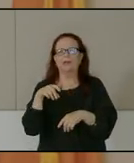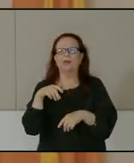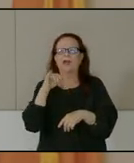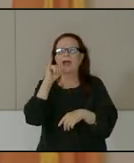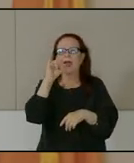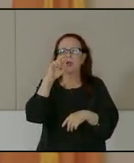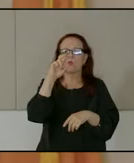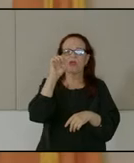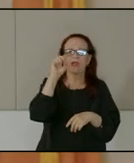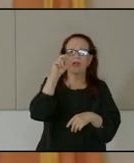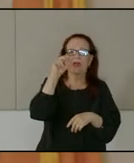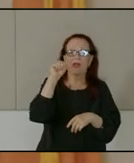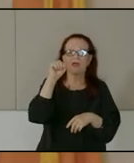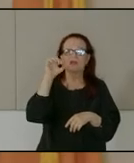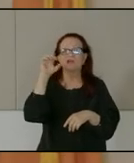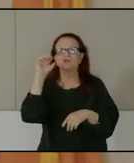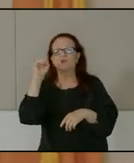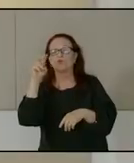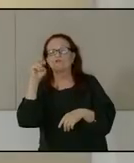Irina Sobianina,